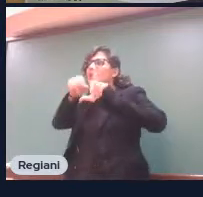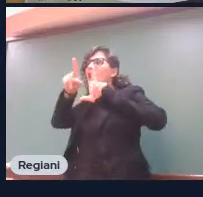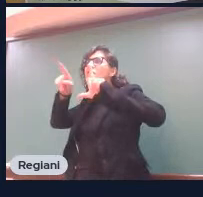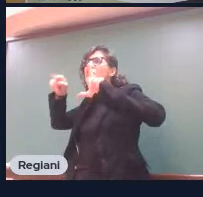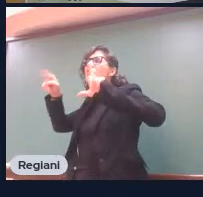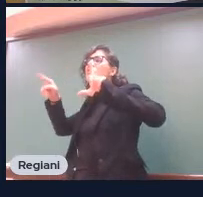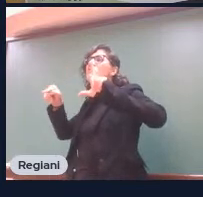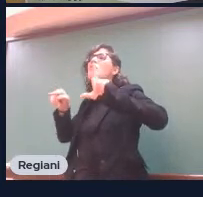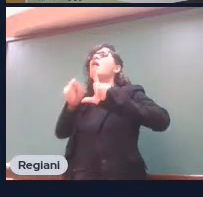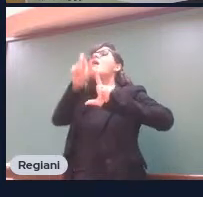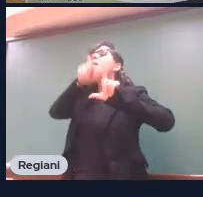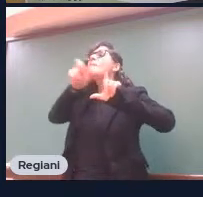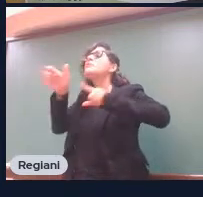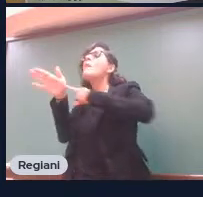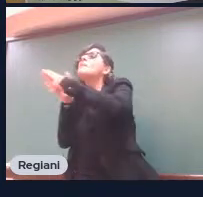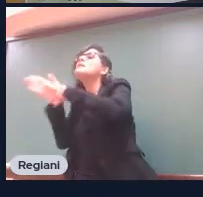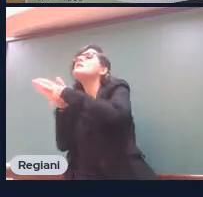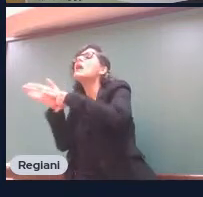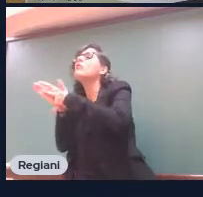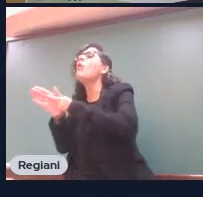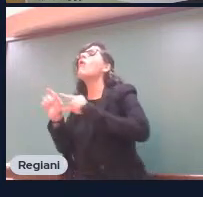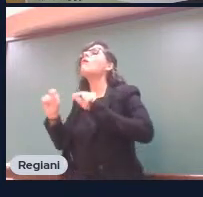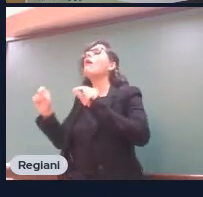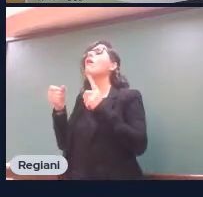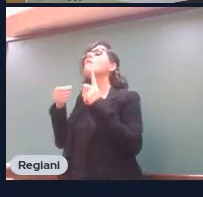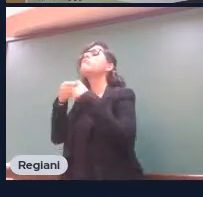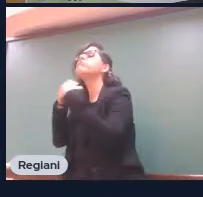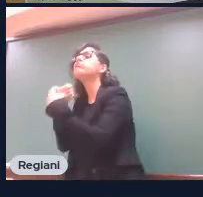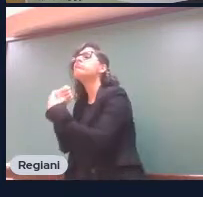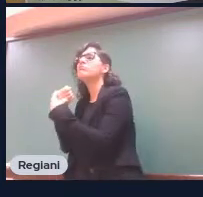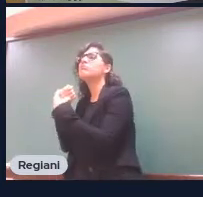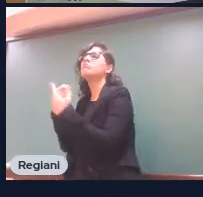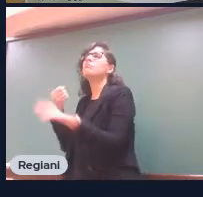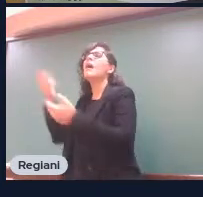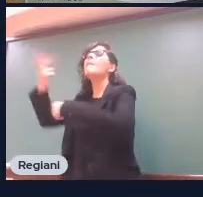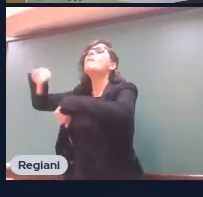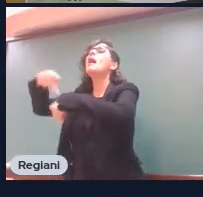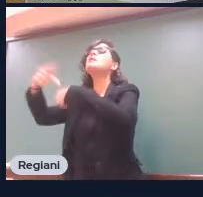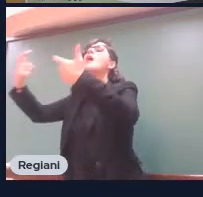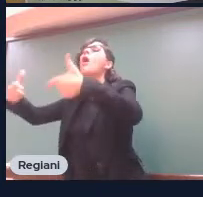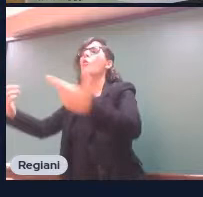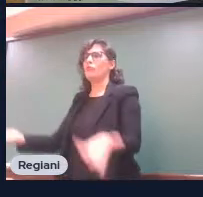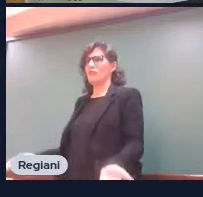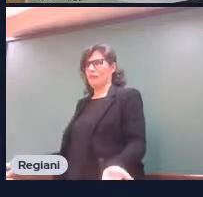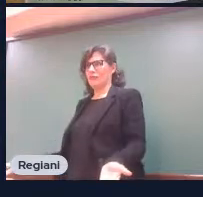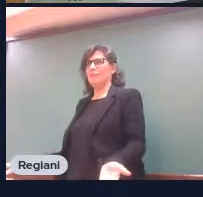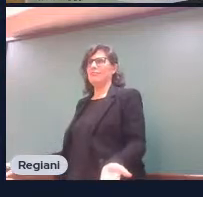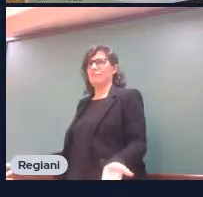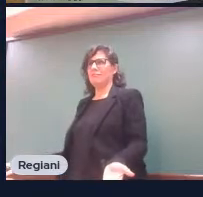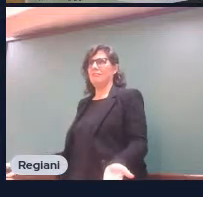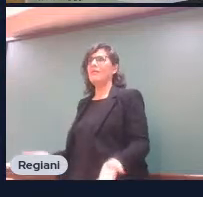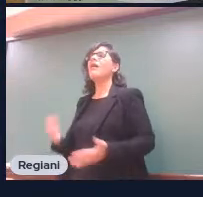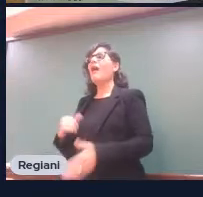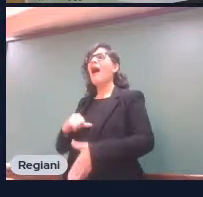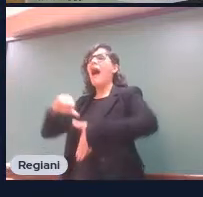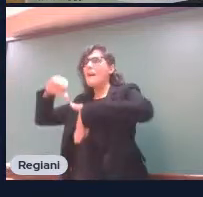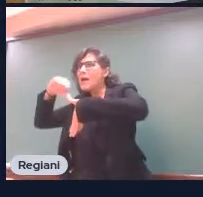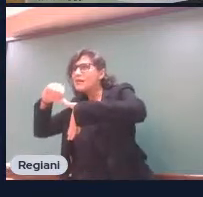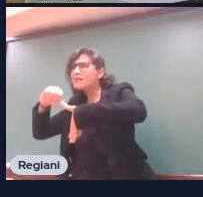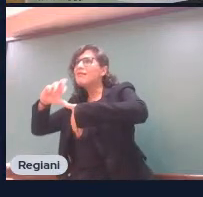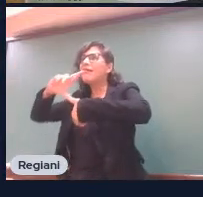even see it, but the contribution of South Americans and colleagues from the Caribbean is